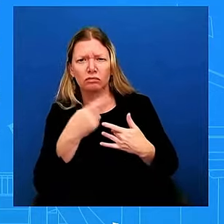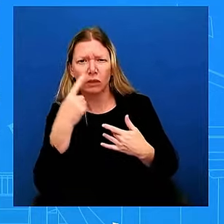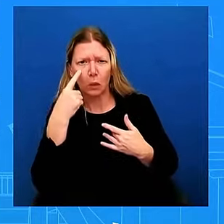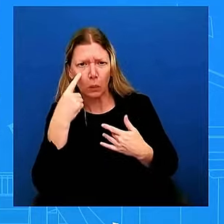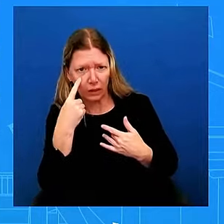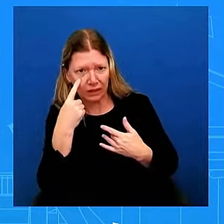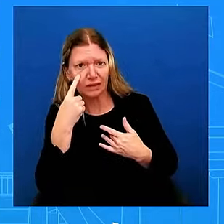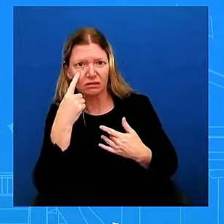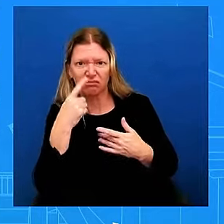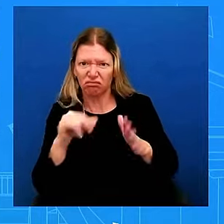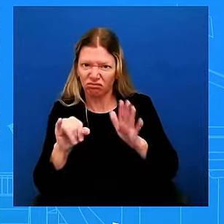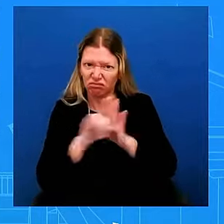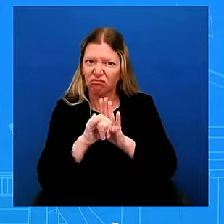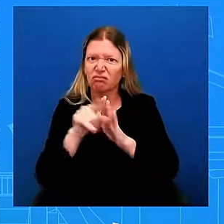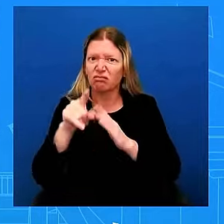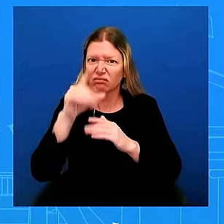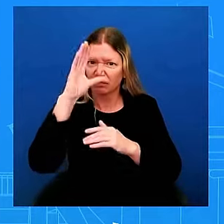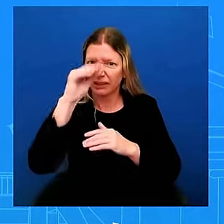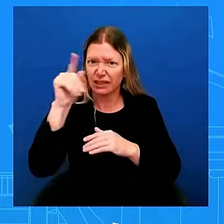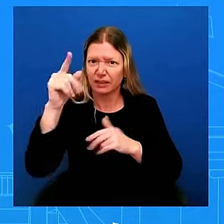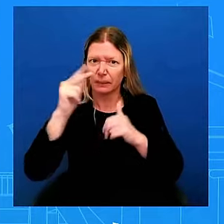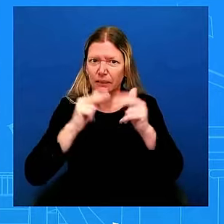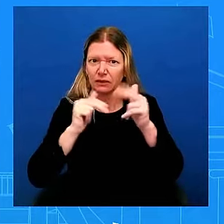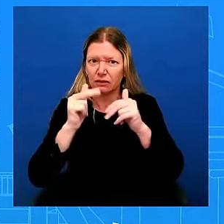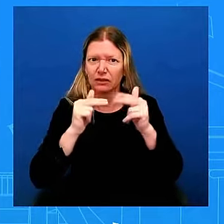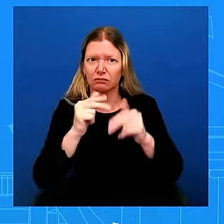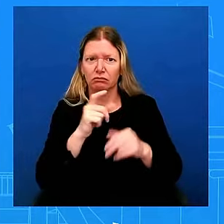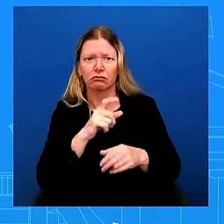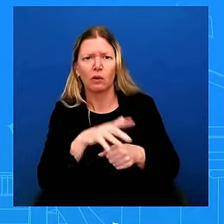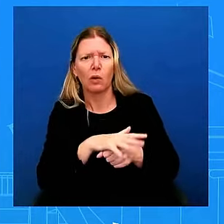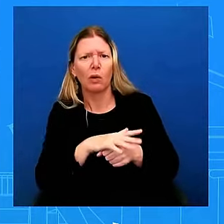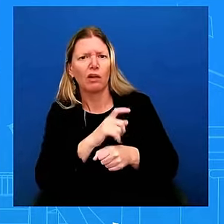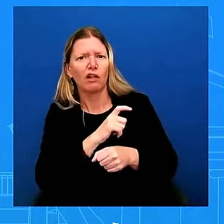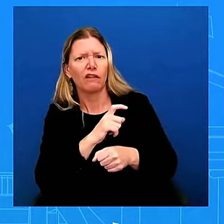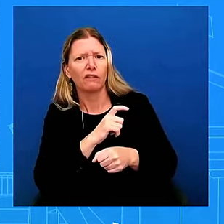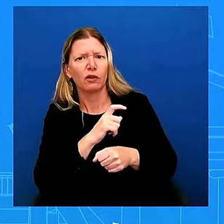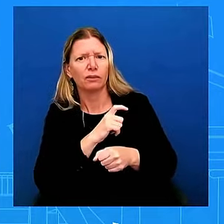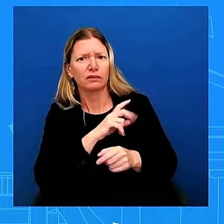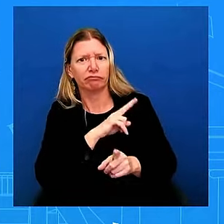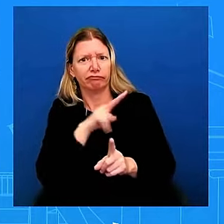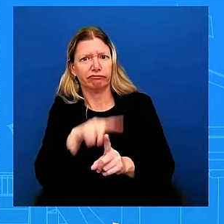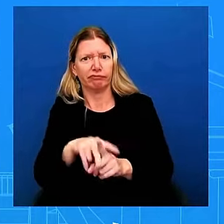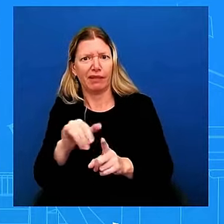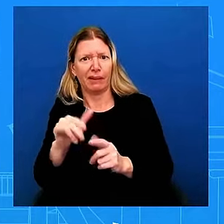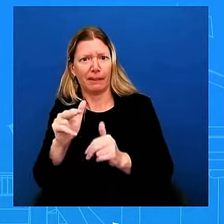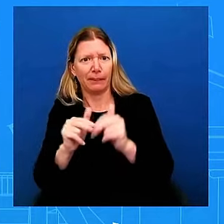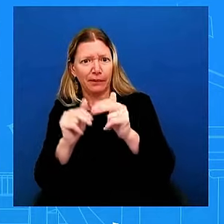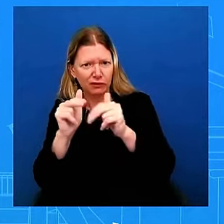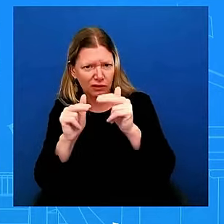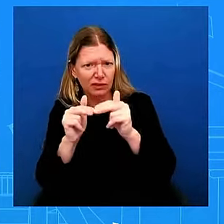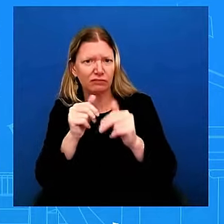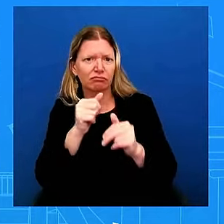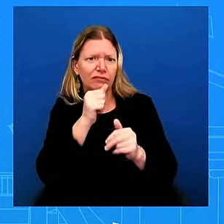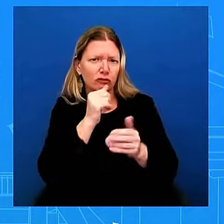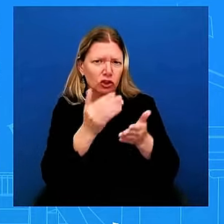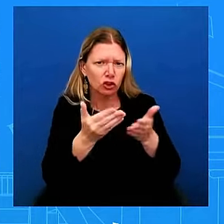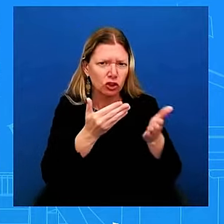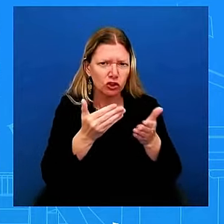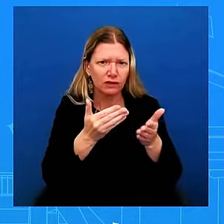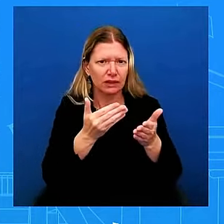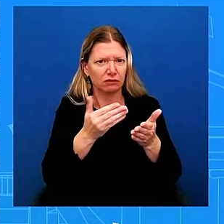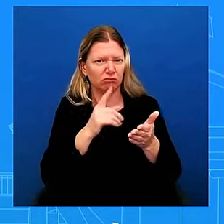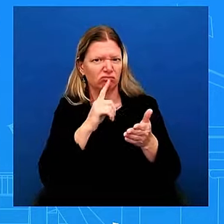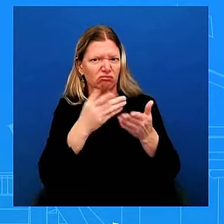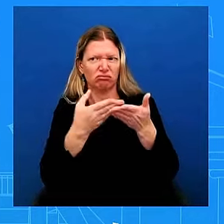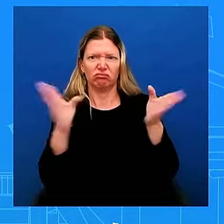law enforcement assigned to that building, and of course the Secret Service having the overall responsibility. Where do you think a breakdown may have